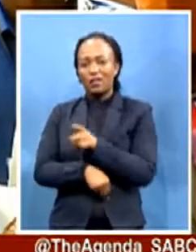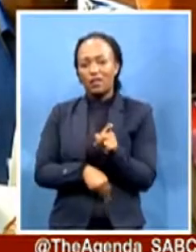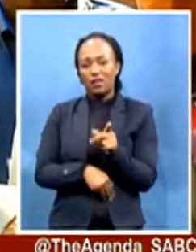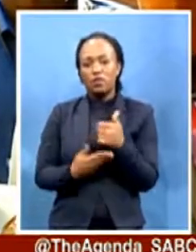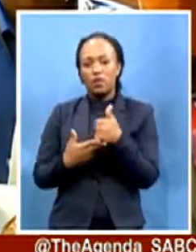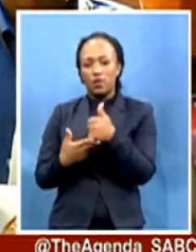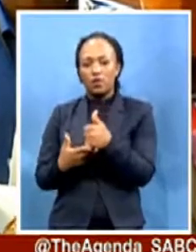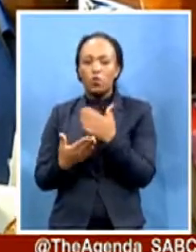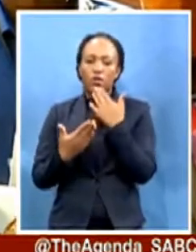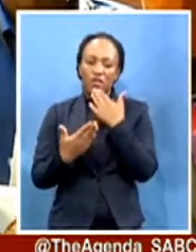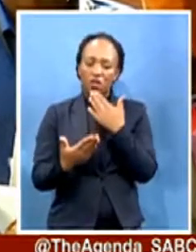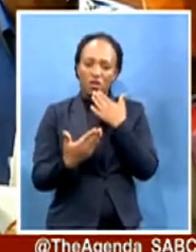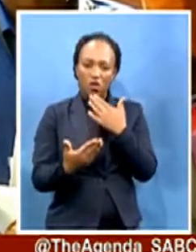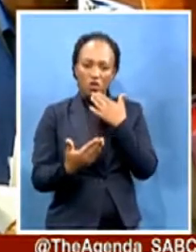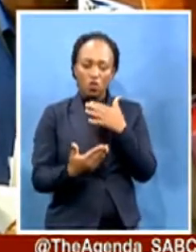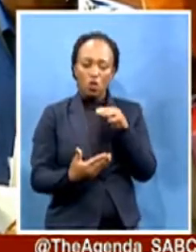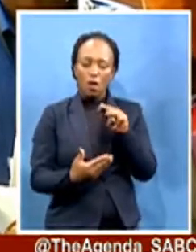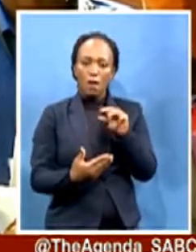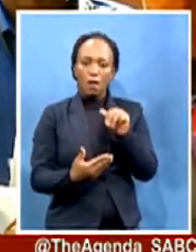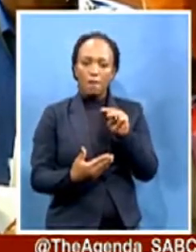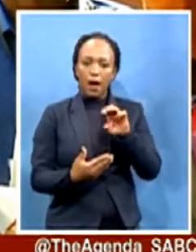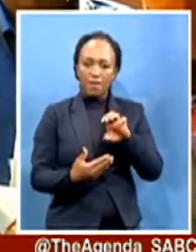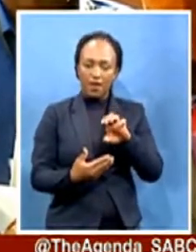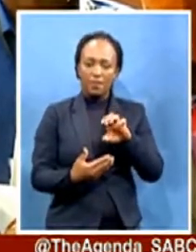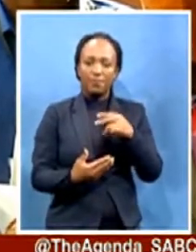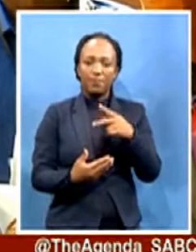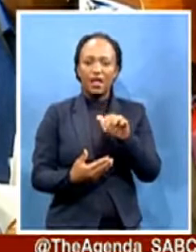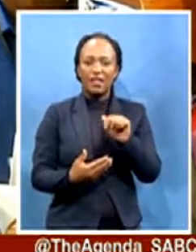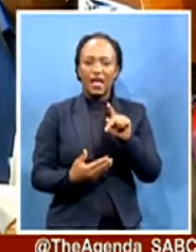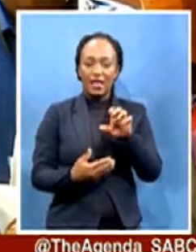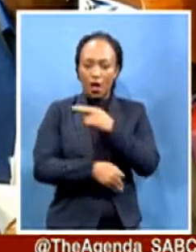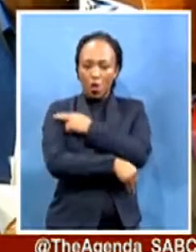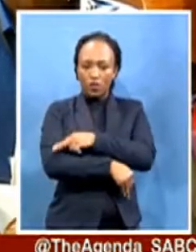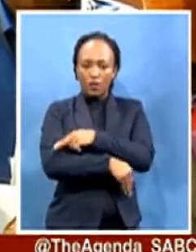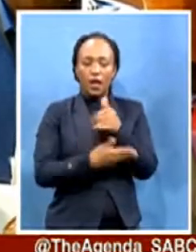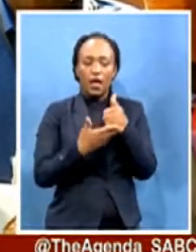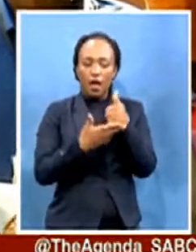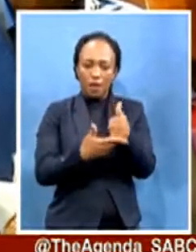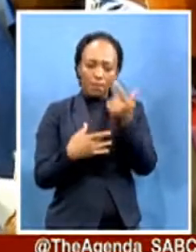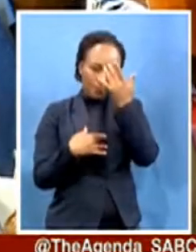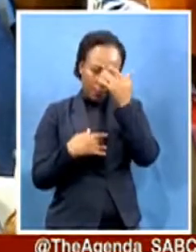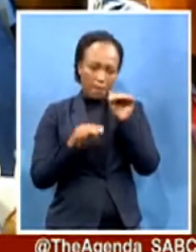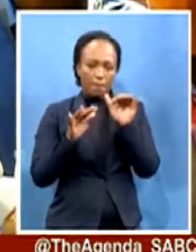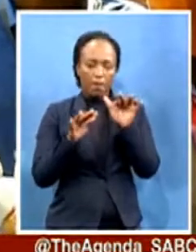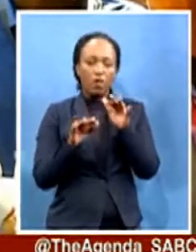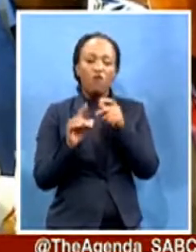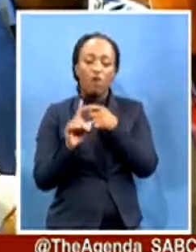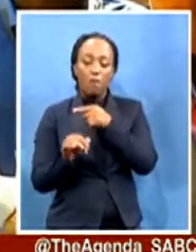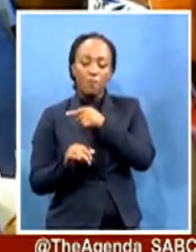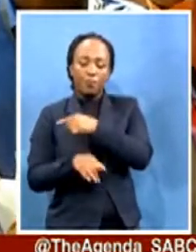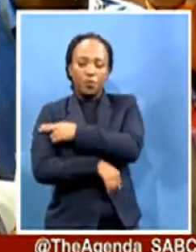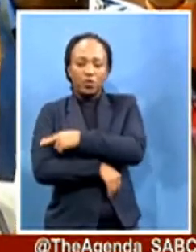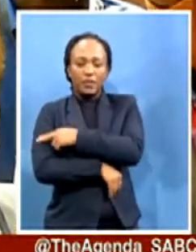hospital, the leadership of the community around Mametlake,